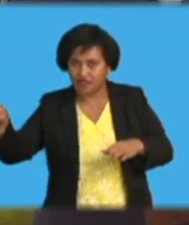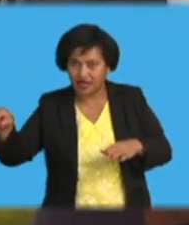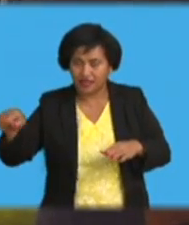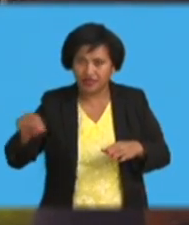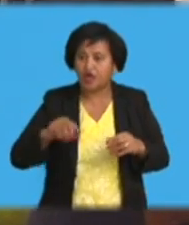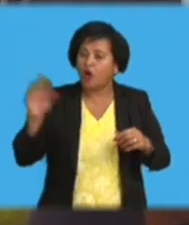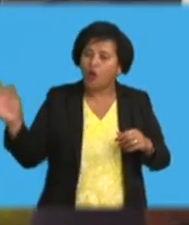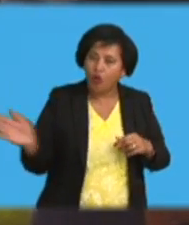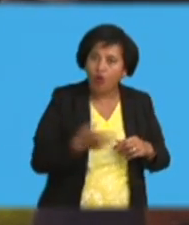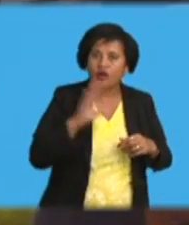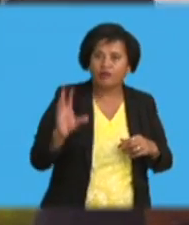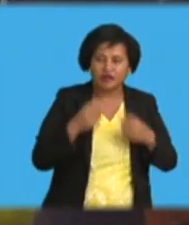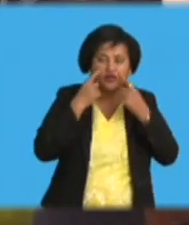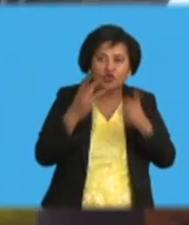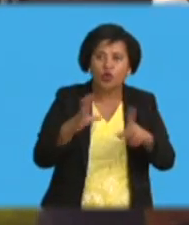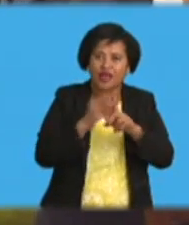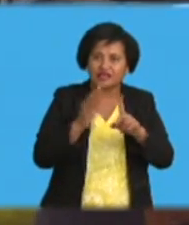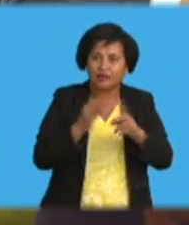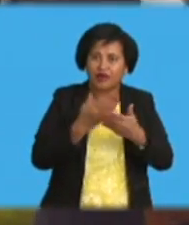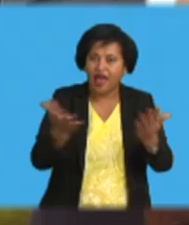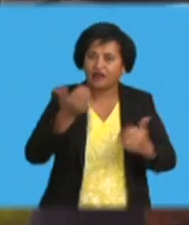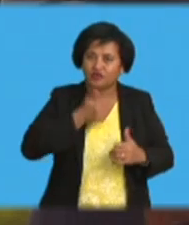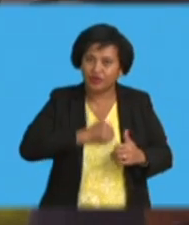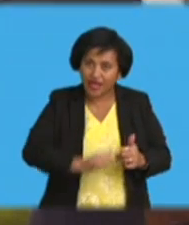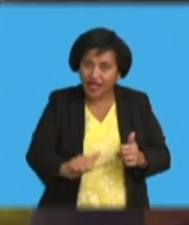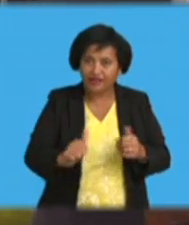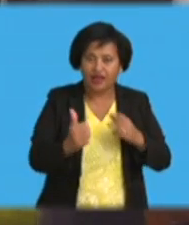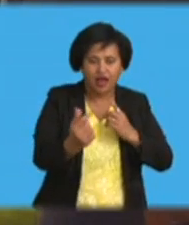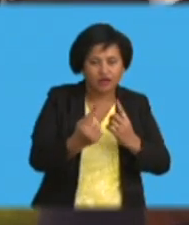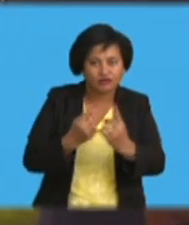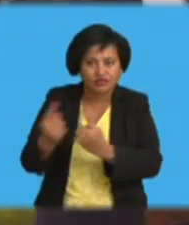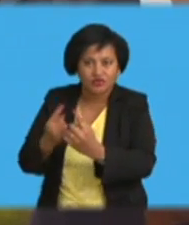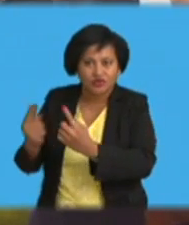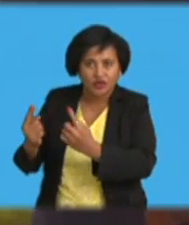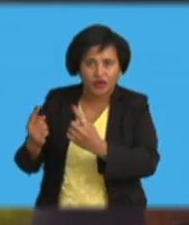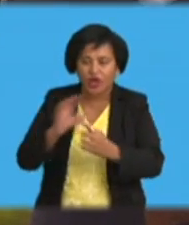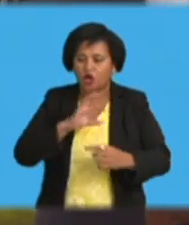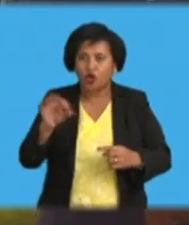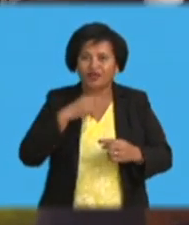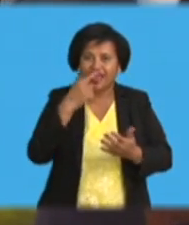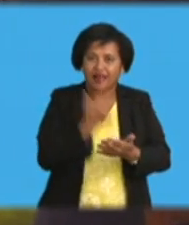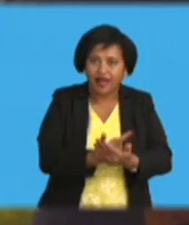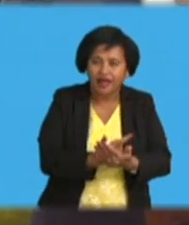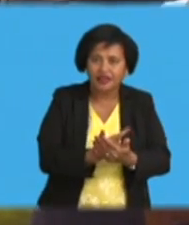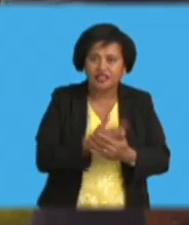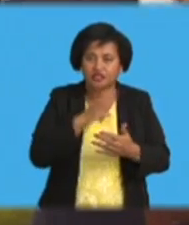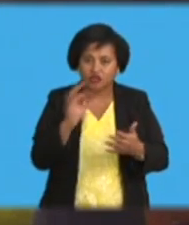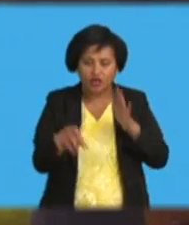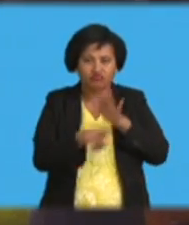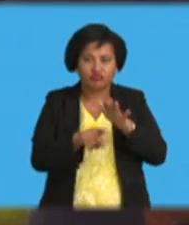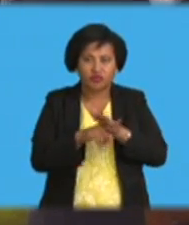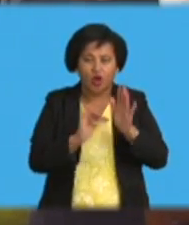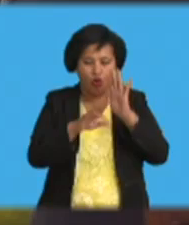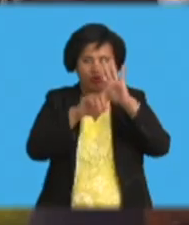set the example at all times for how to engage with one another without telling lies, without preying on unsuspecting people,